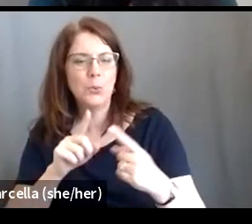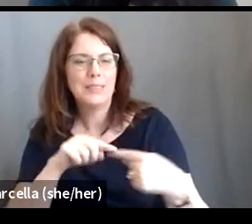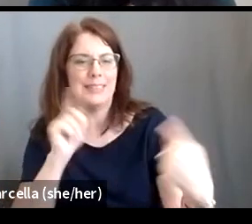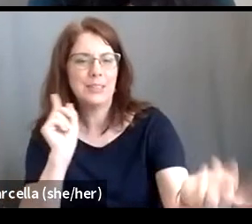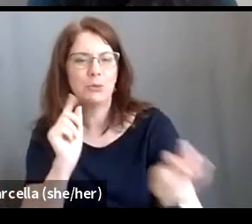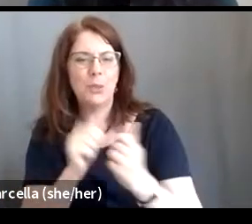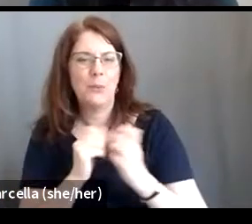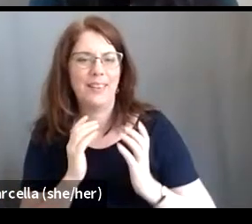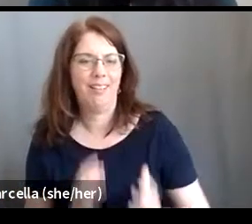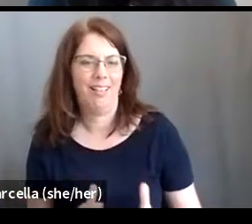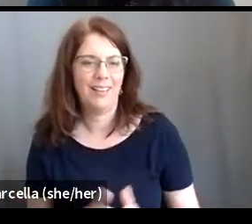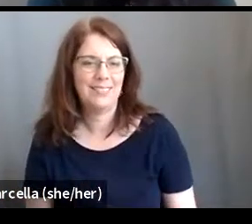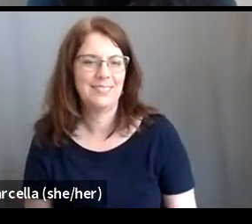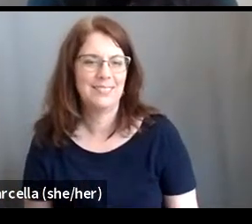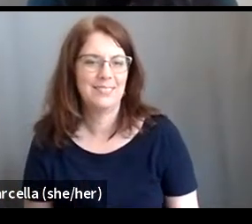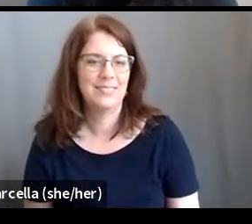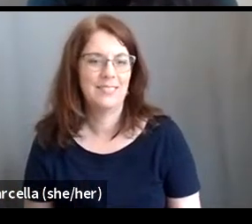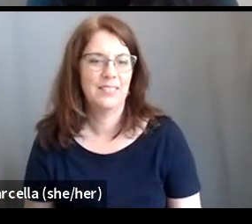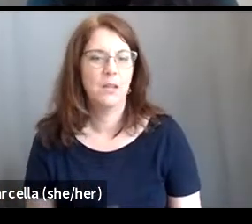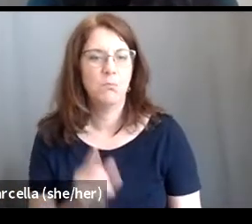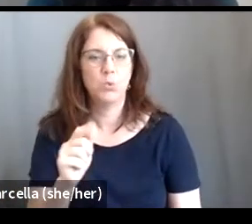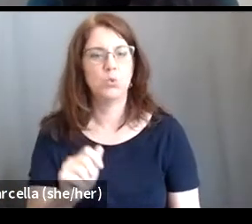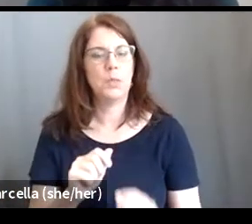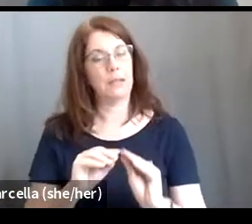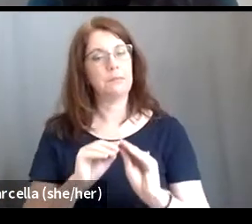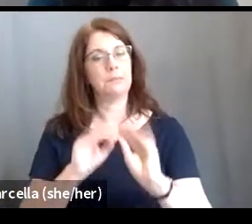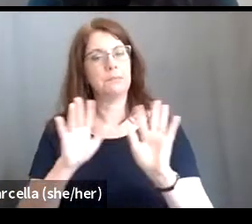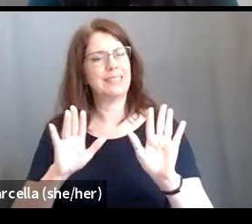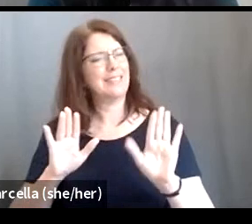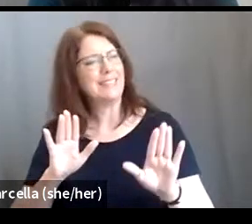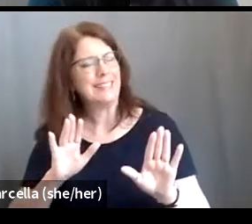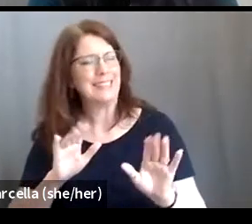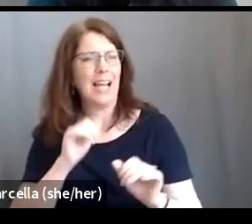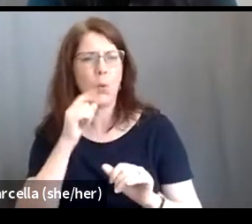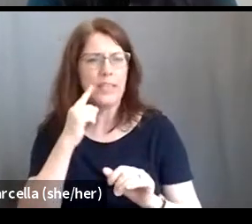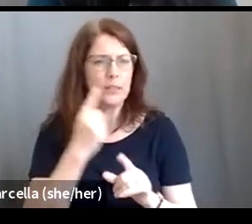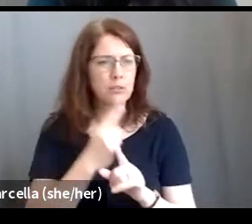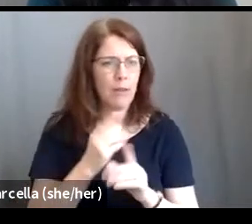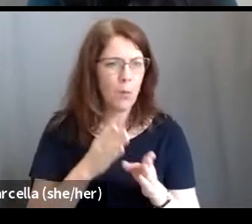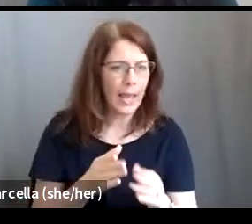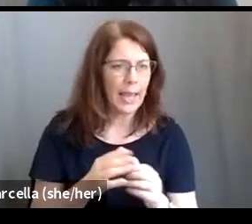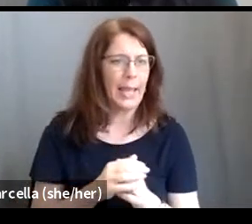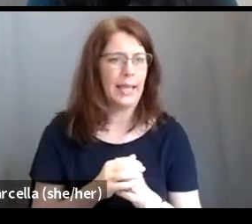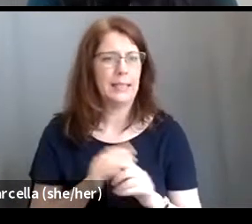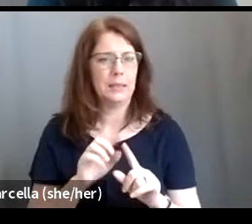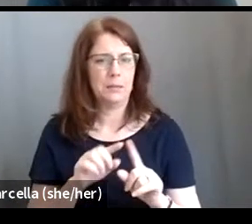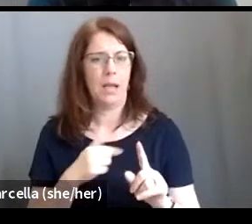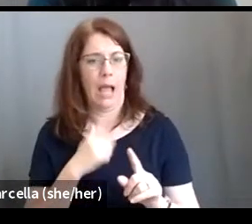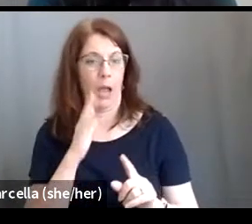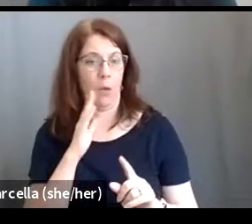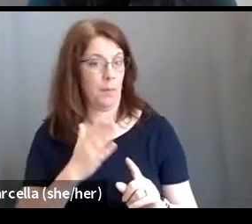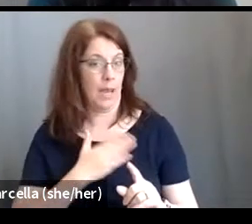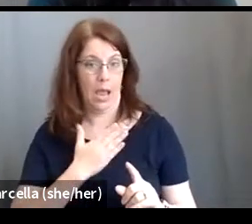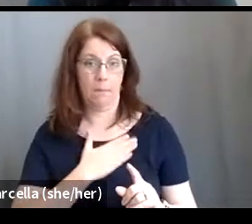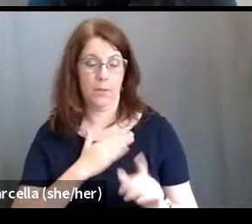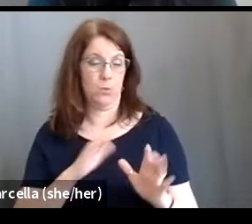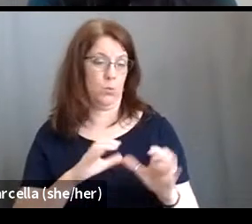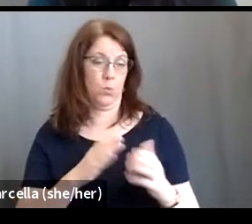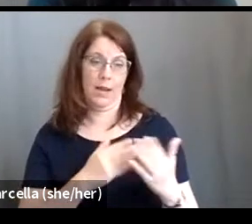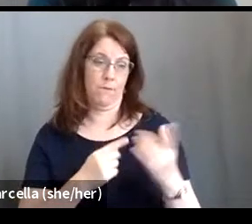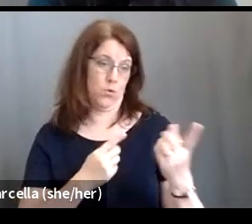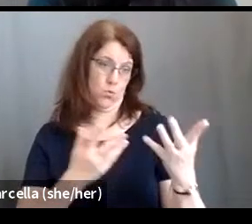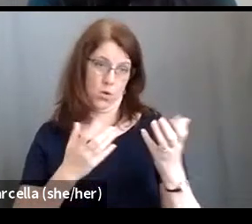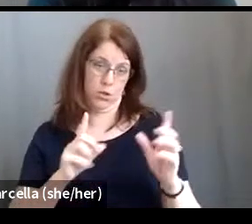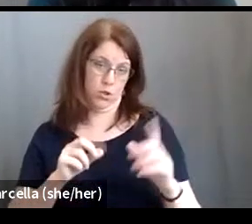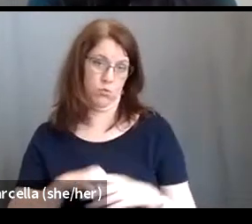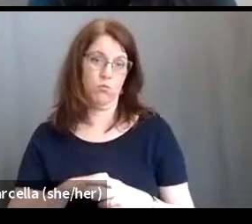with the client. But I think it's, I think you can articulate it in a way to say, listen, I don't, I don't think this is the right move, but, but, you know, I will be more than happy to do whatever you want to do.